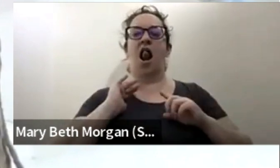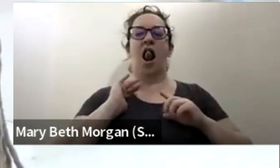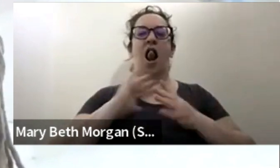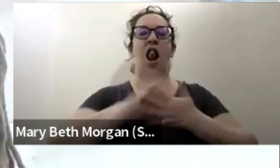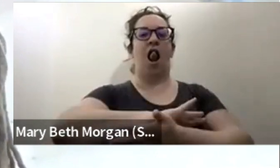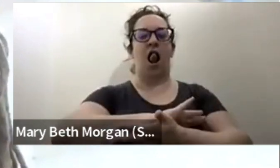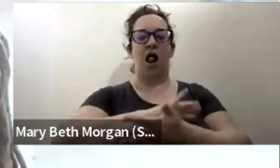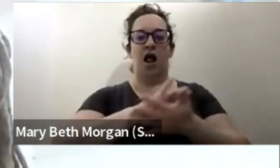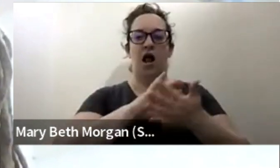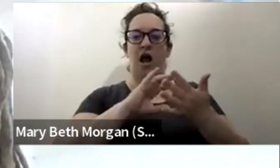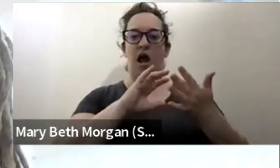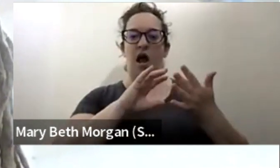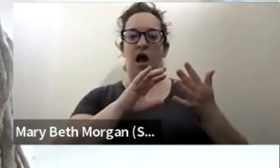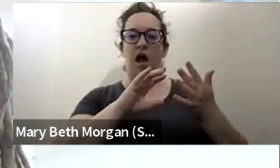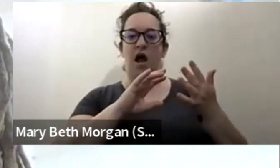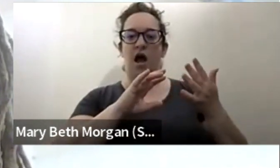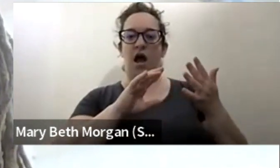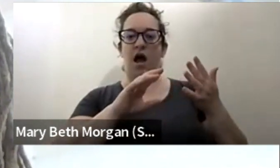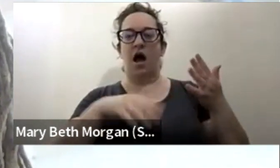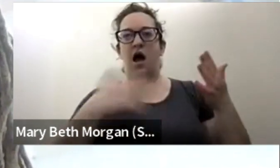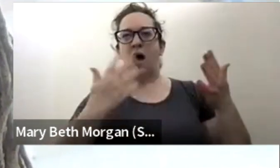And